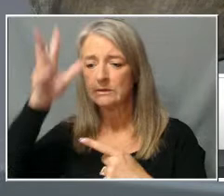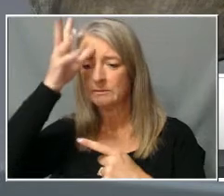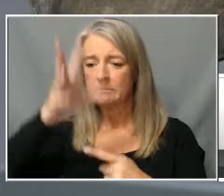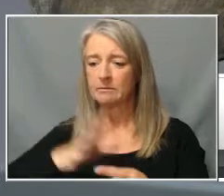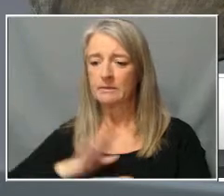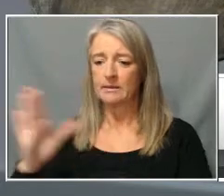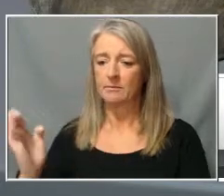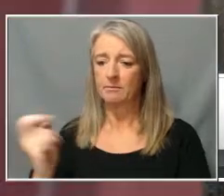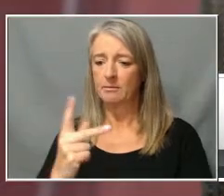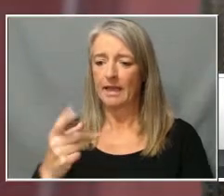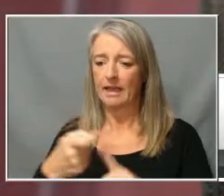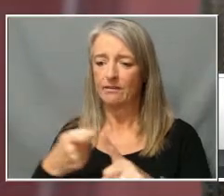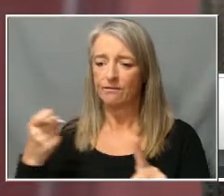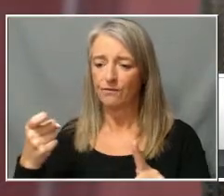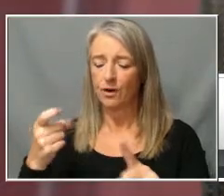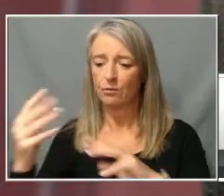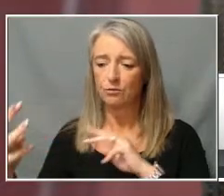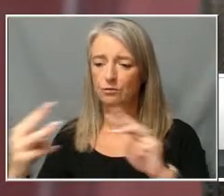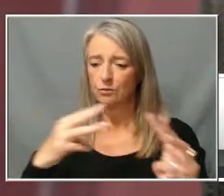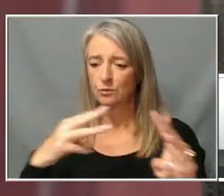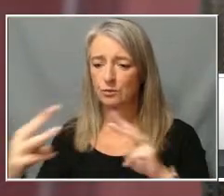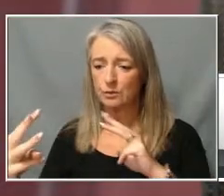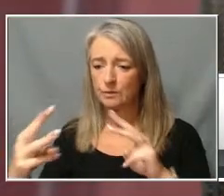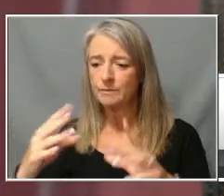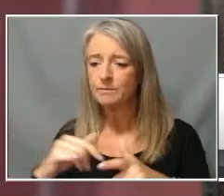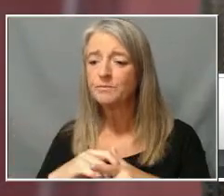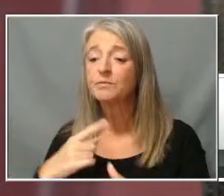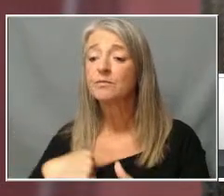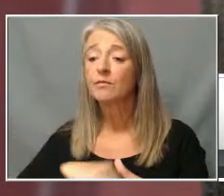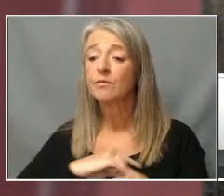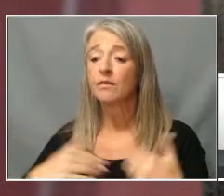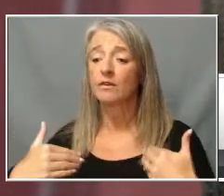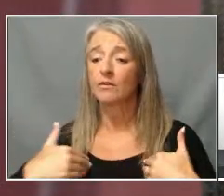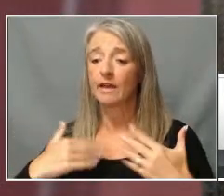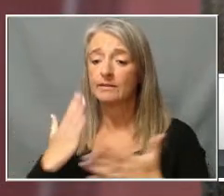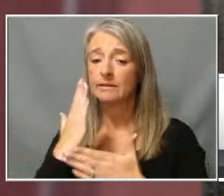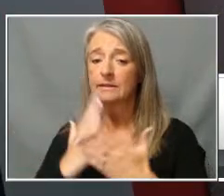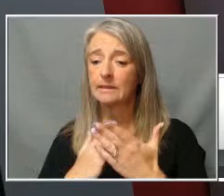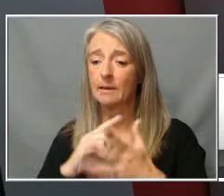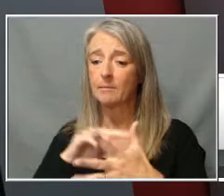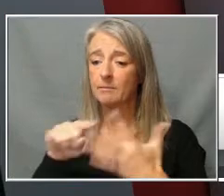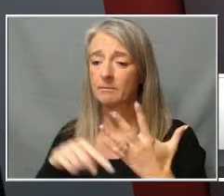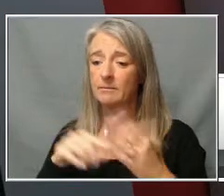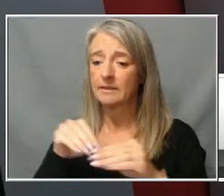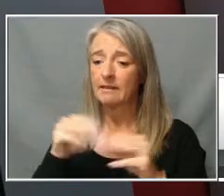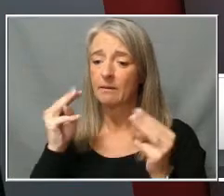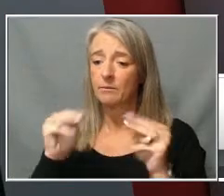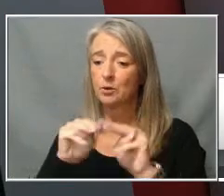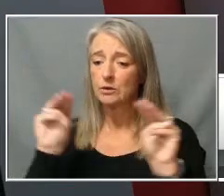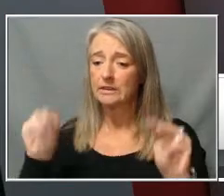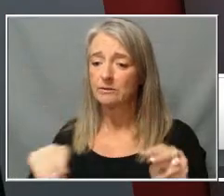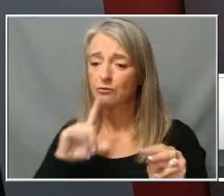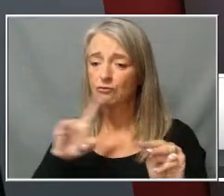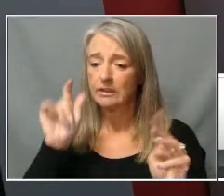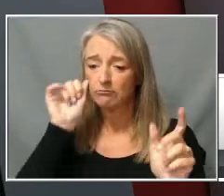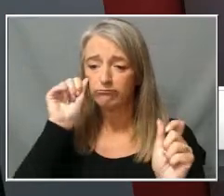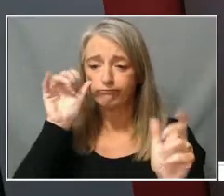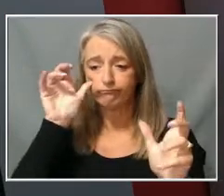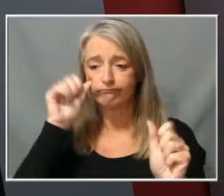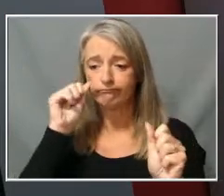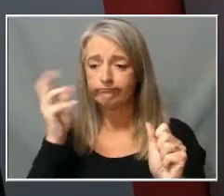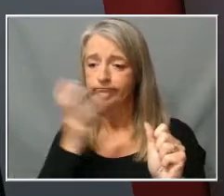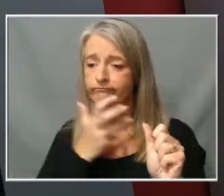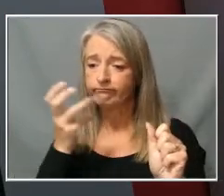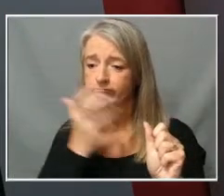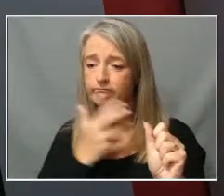from the conflict. So the fact that we have some of these items in our collection is incredibly valuable to us, because